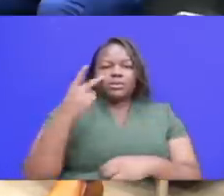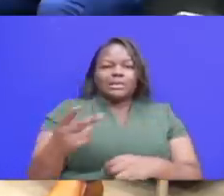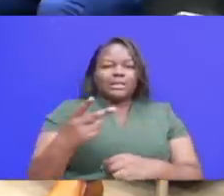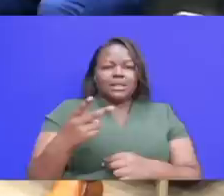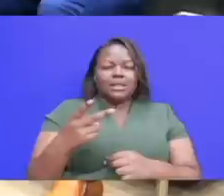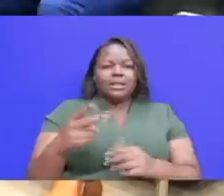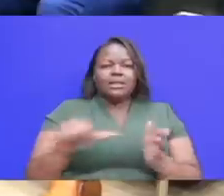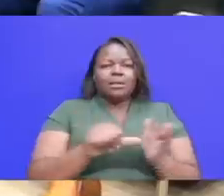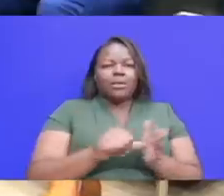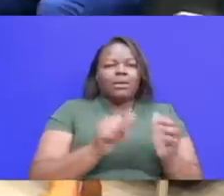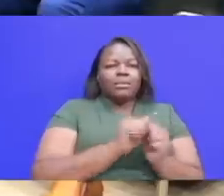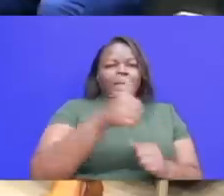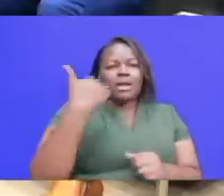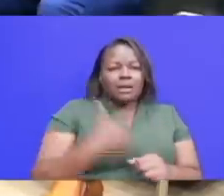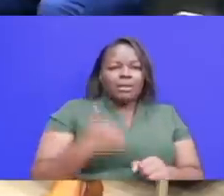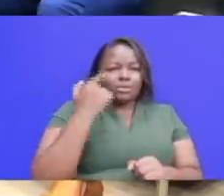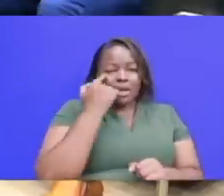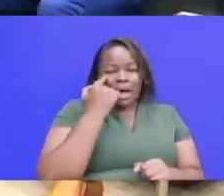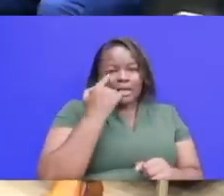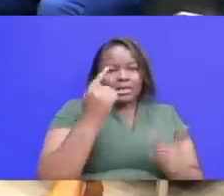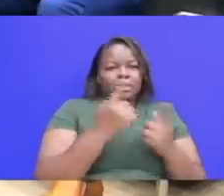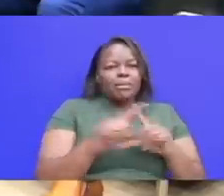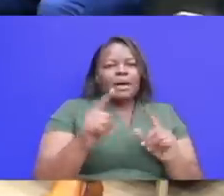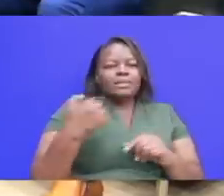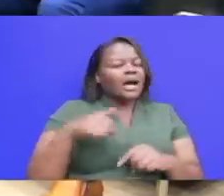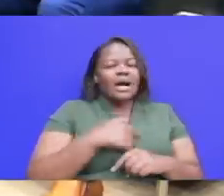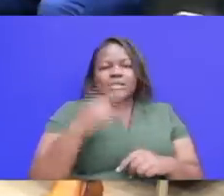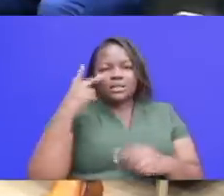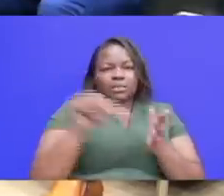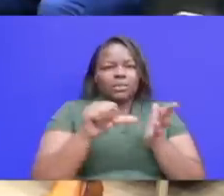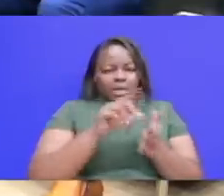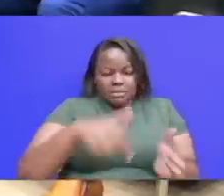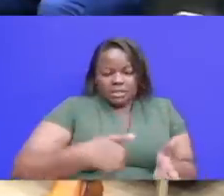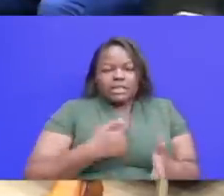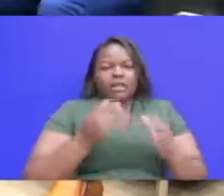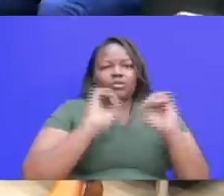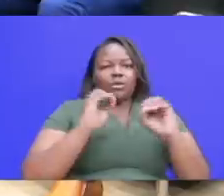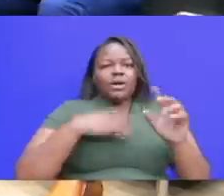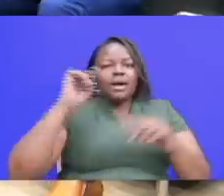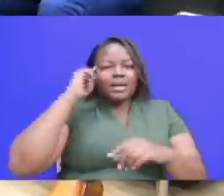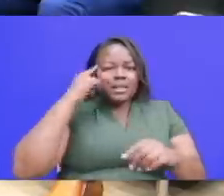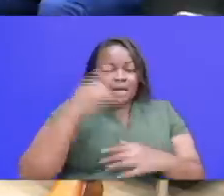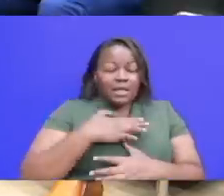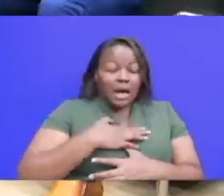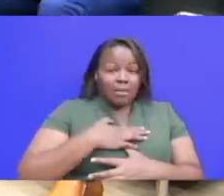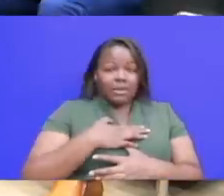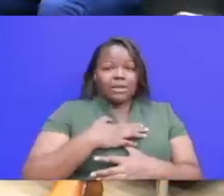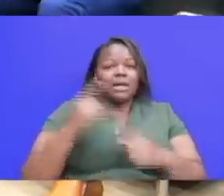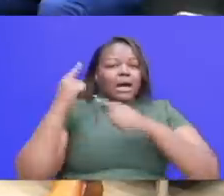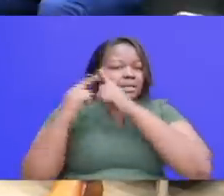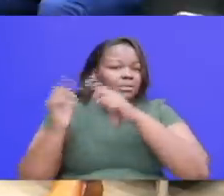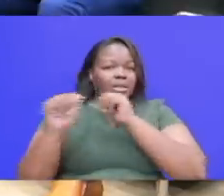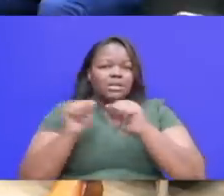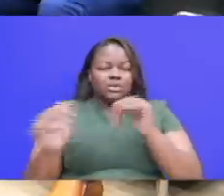in somebody's eye than our own. And I think this is a very humbling experience or a lesson we are getting